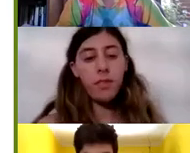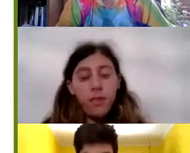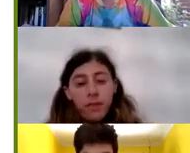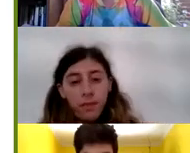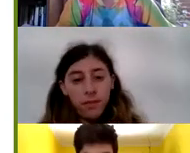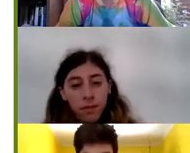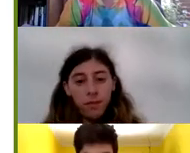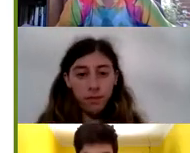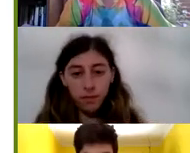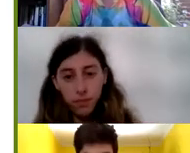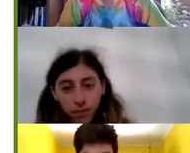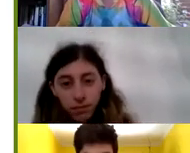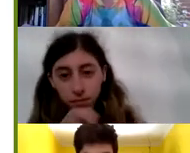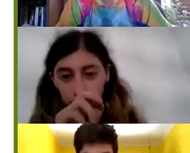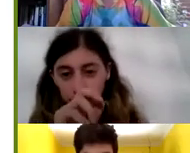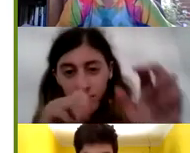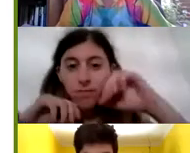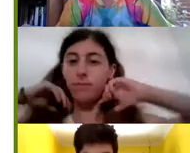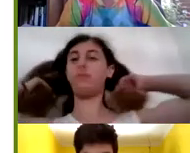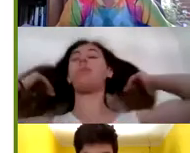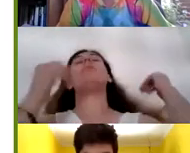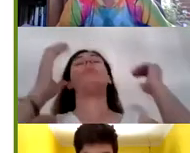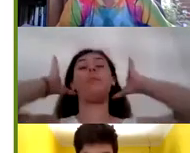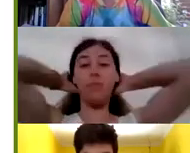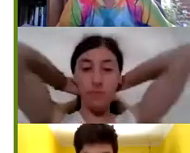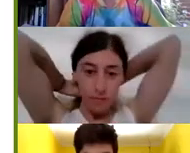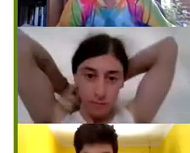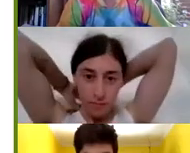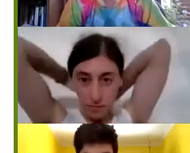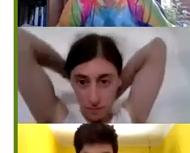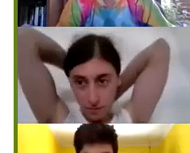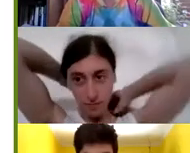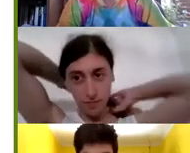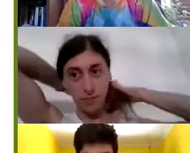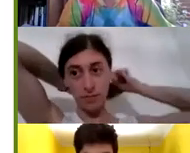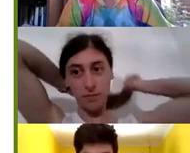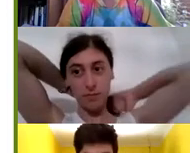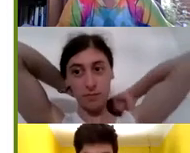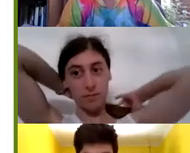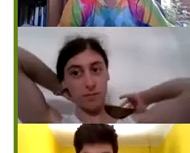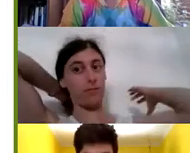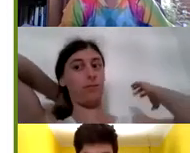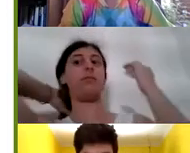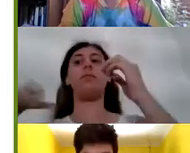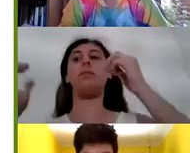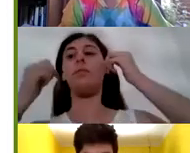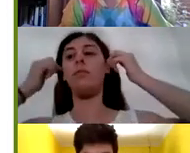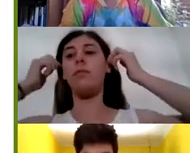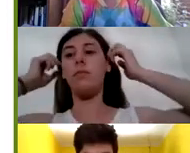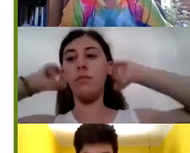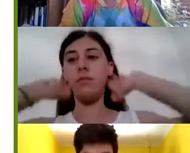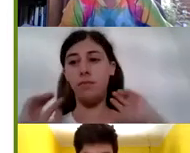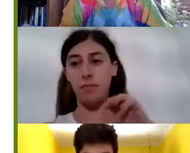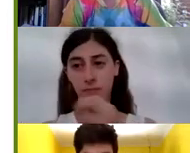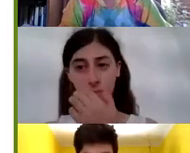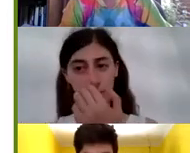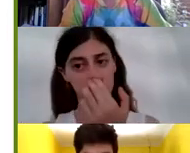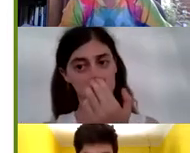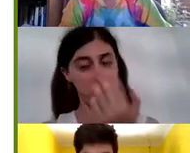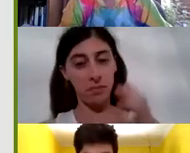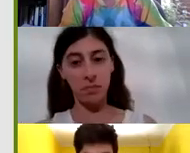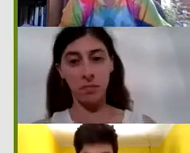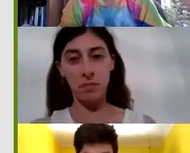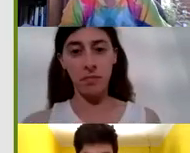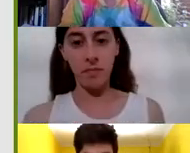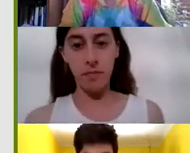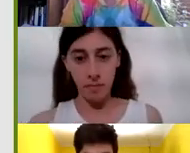people in public policy and in justice. We demand there is a stop in the homicides